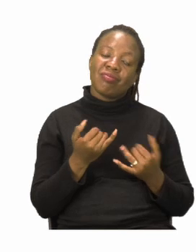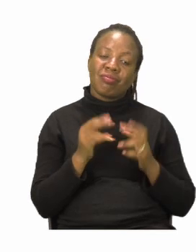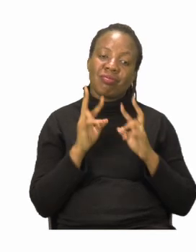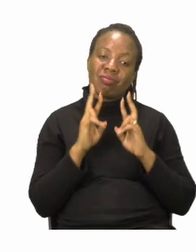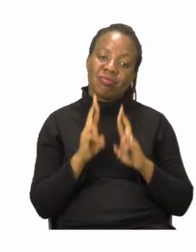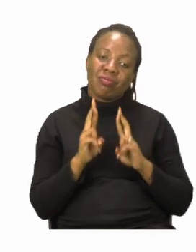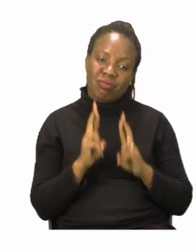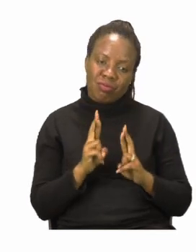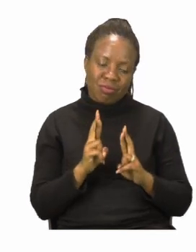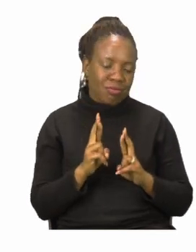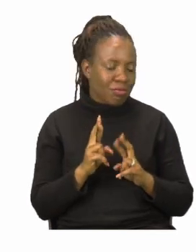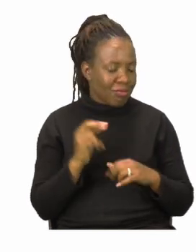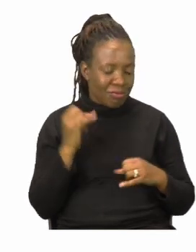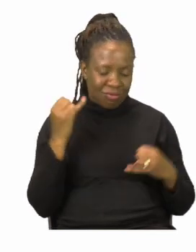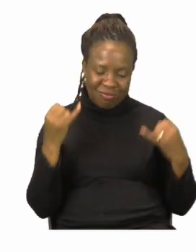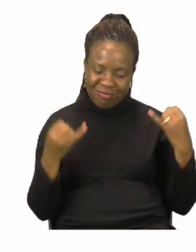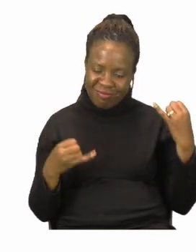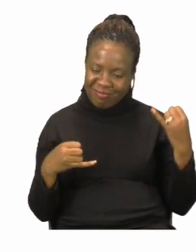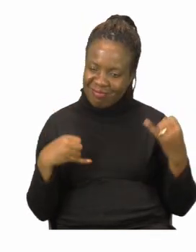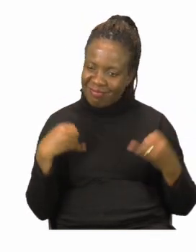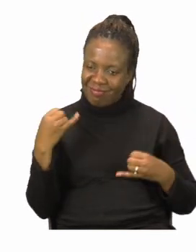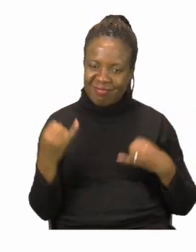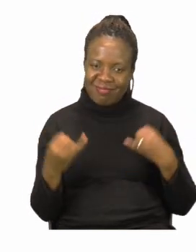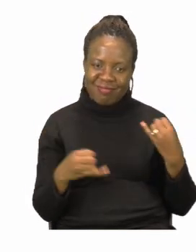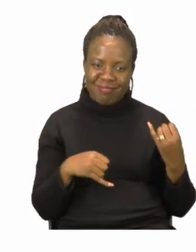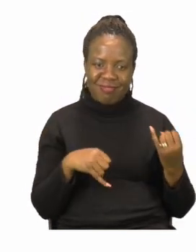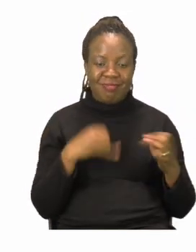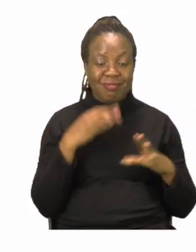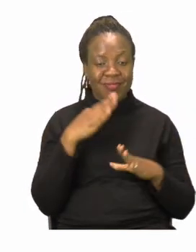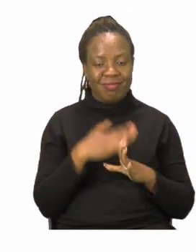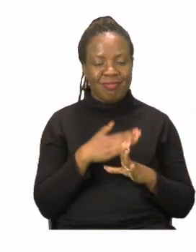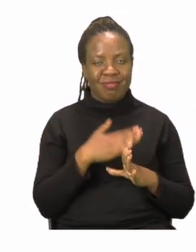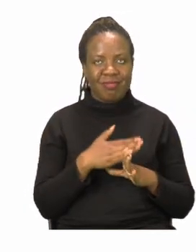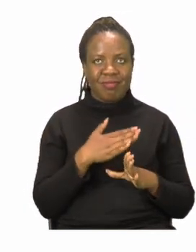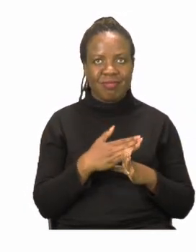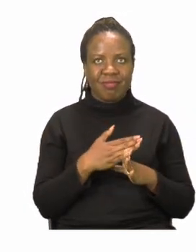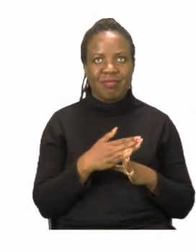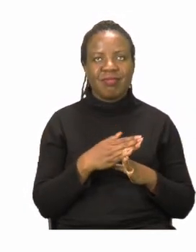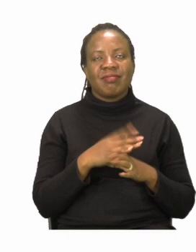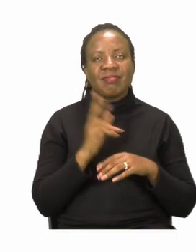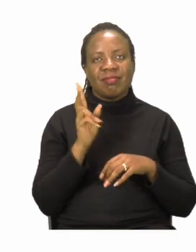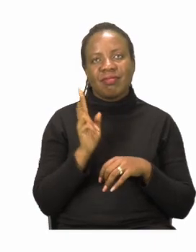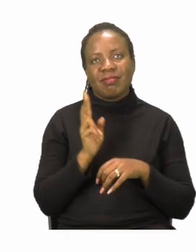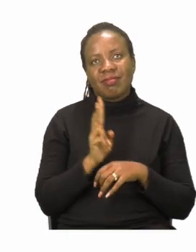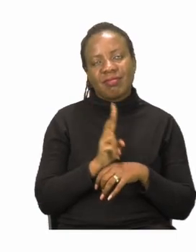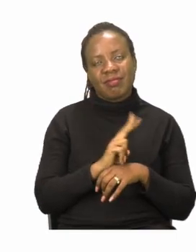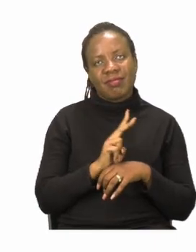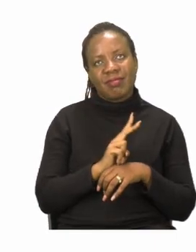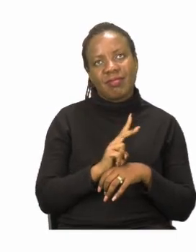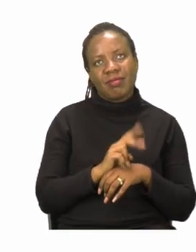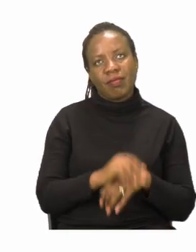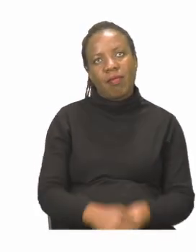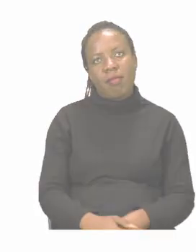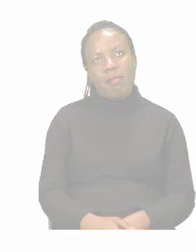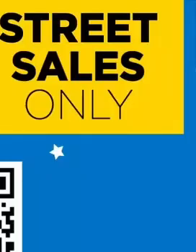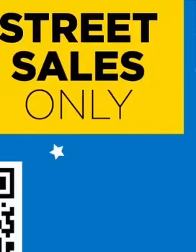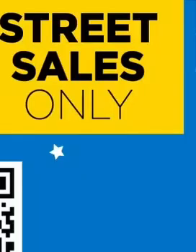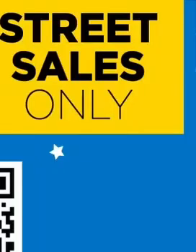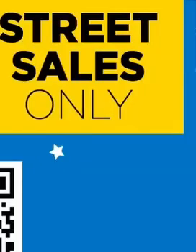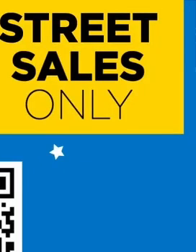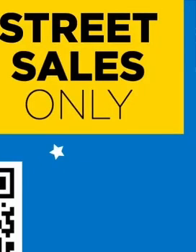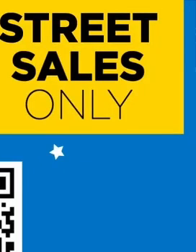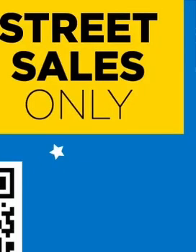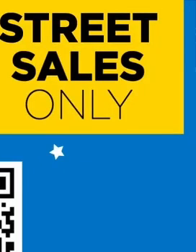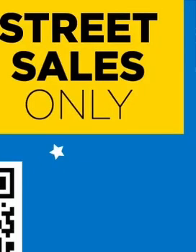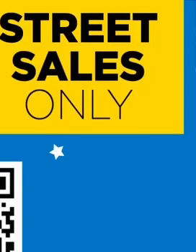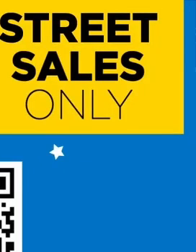have so much fun doing this activity. We will be back after this short break. Follow